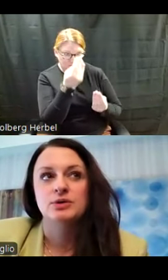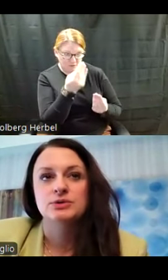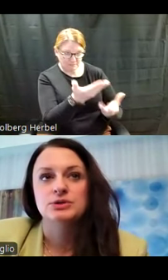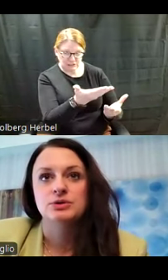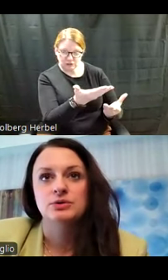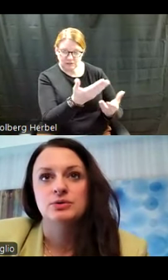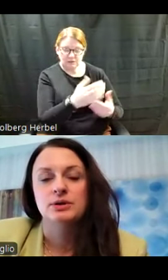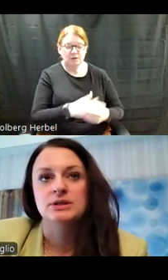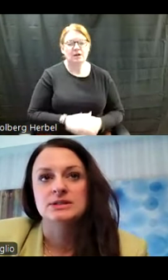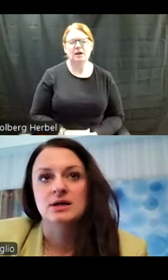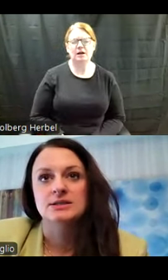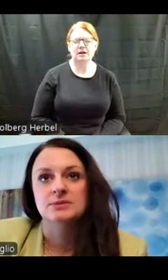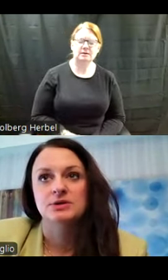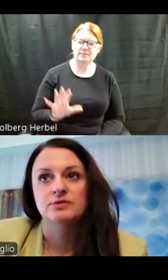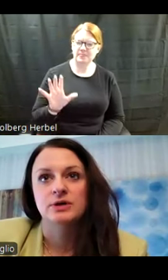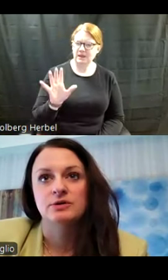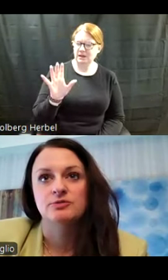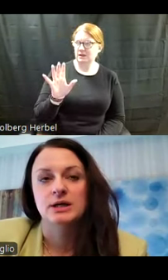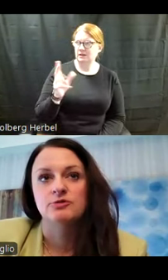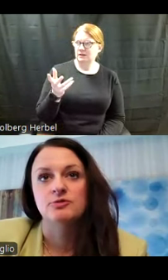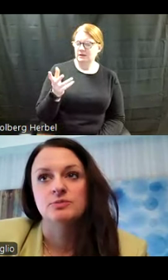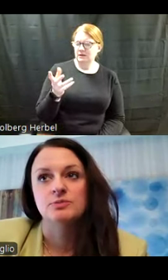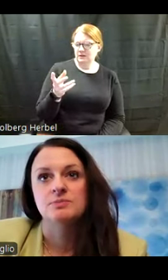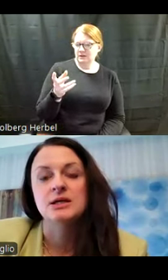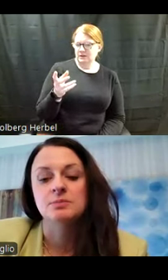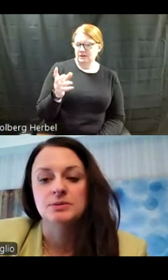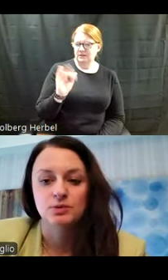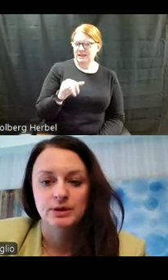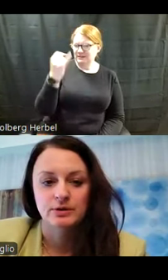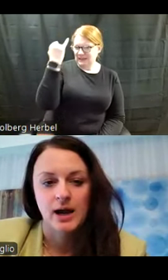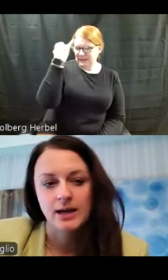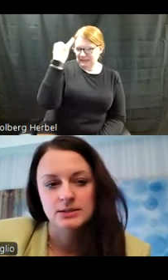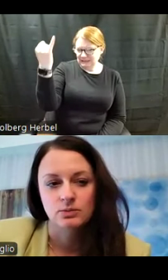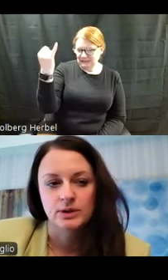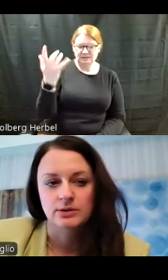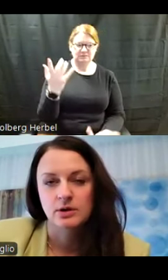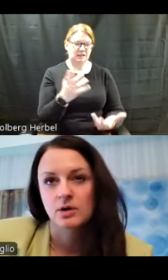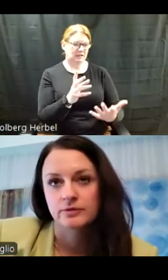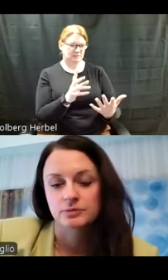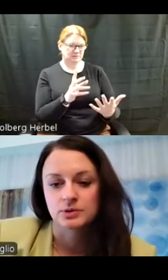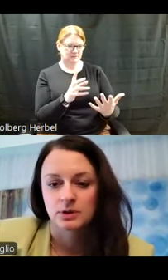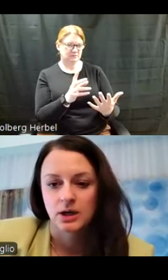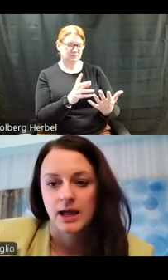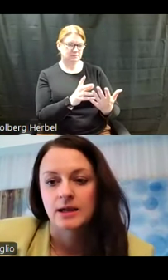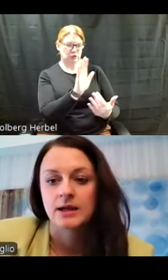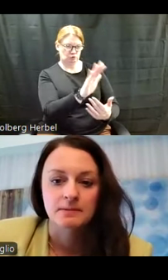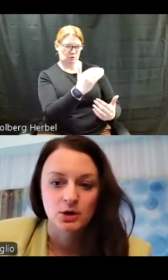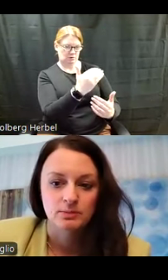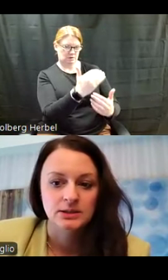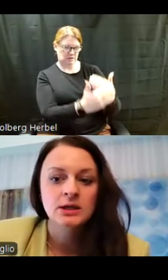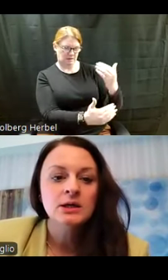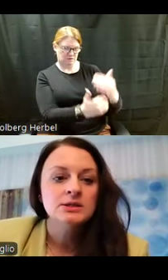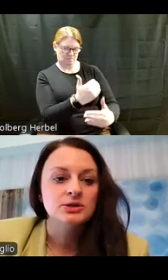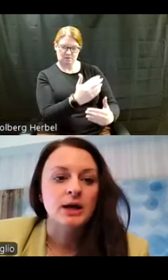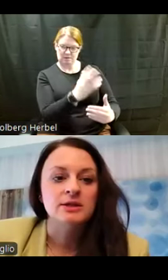of go to this concept of kind of meeting people where they're at and where they're comfortable in the